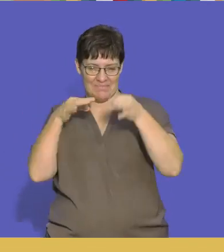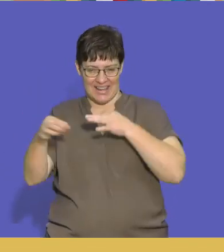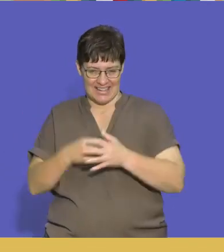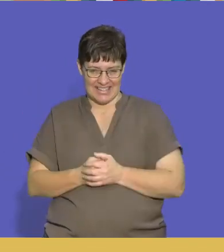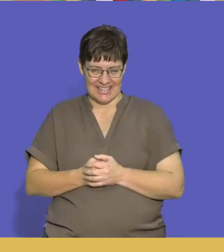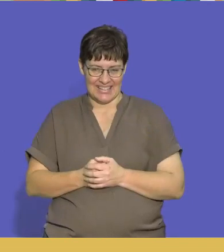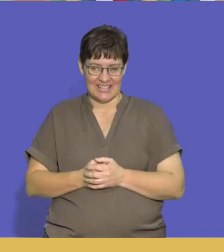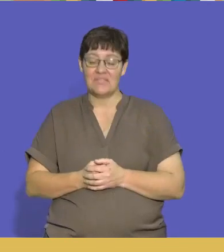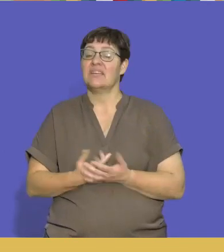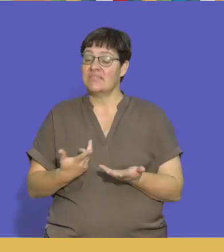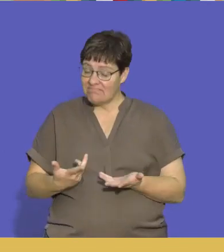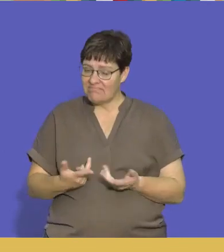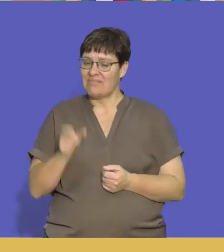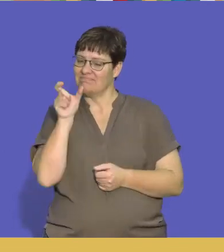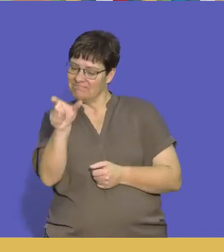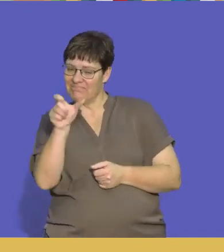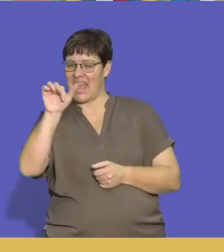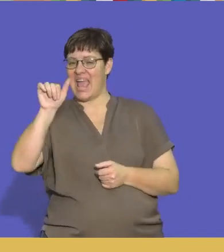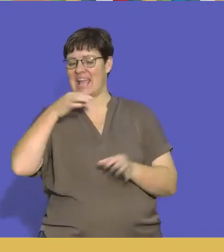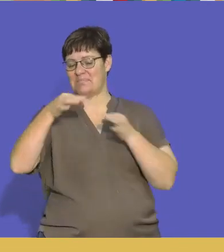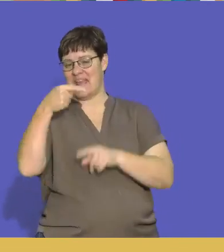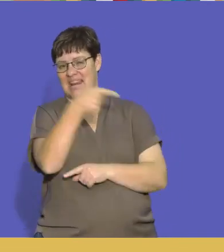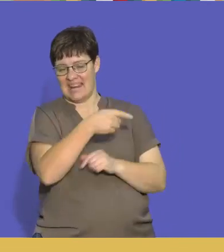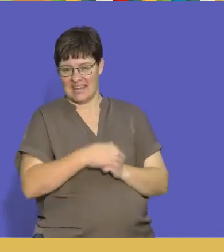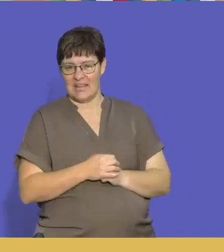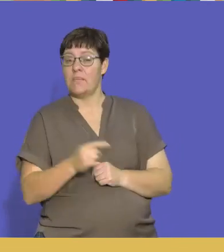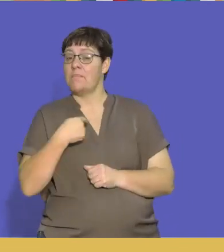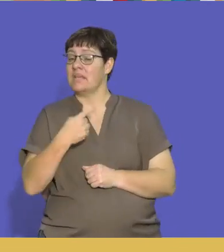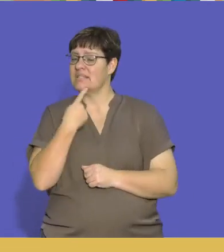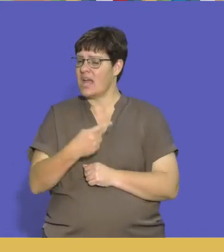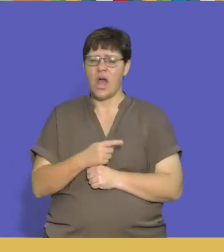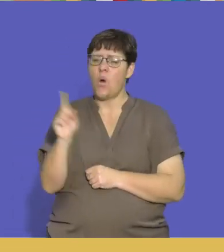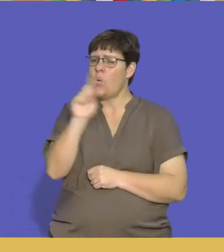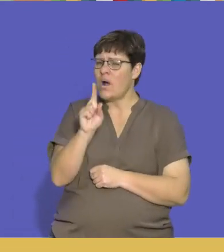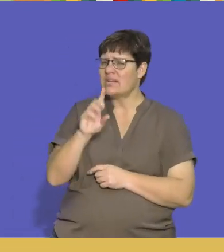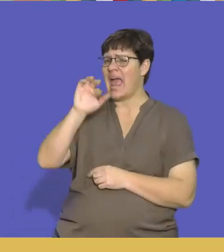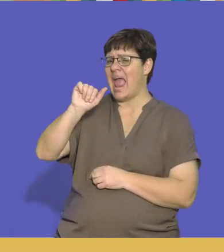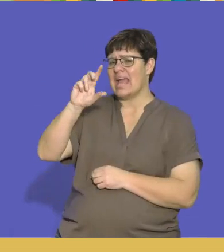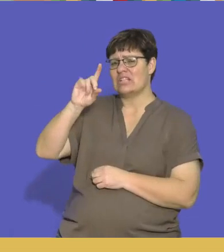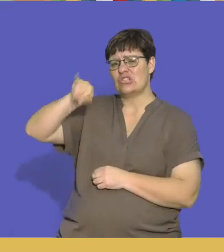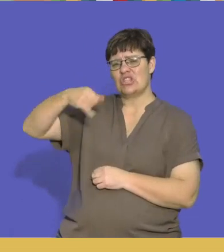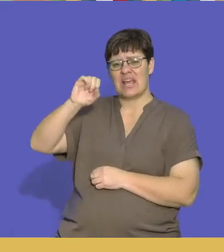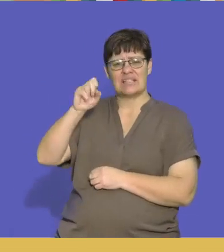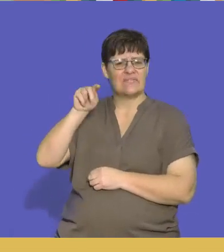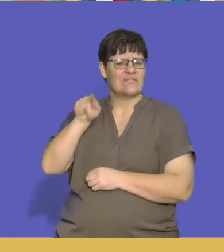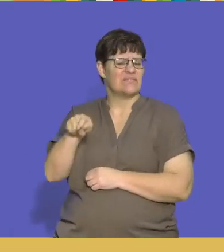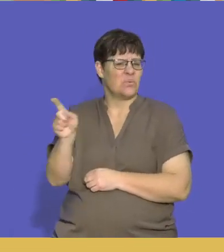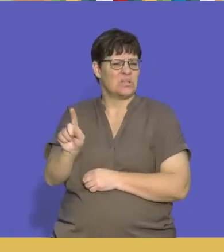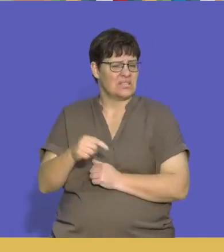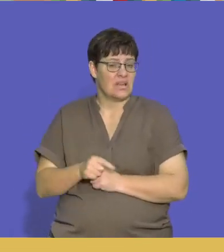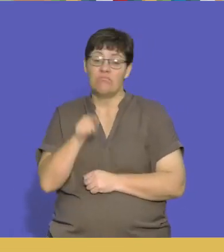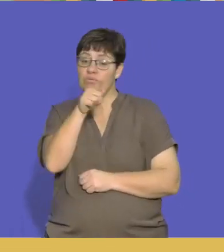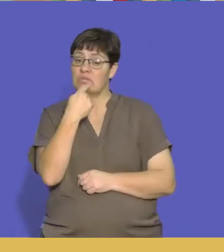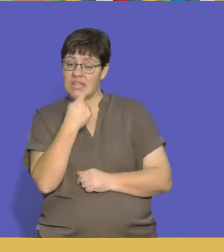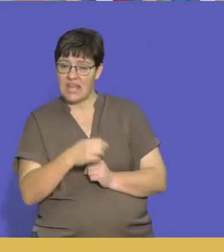spaghetti. So, delicious is the adjective. I say, what is the adjective in the